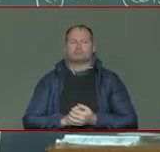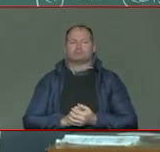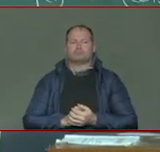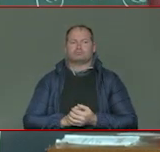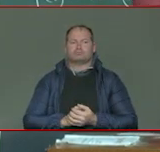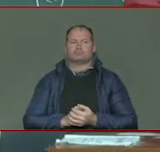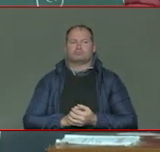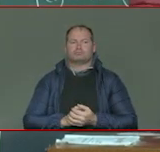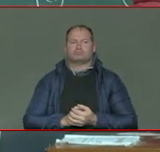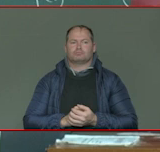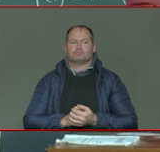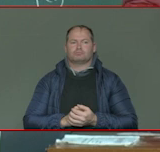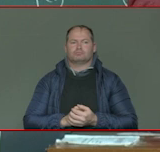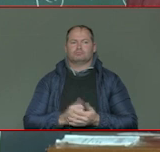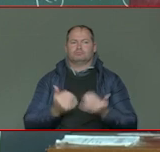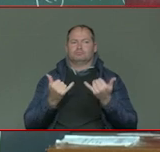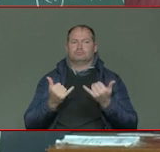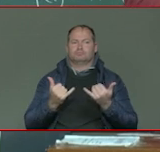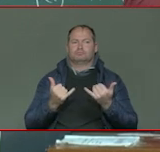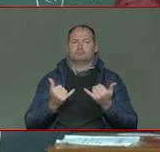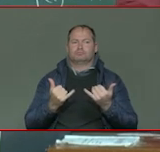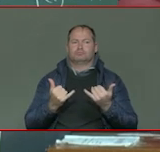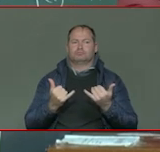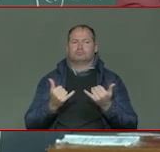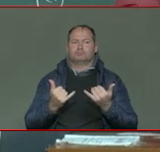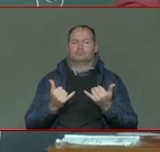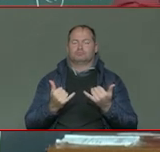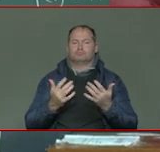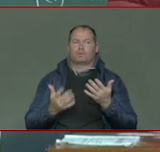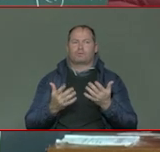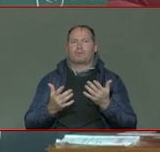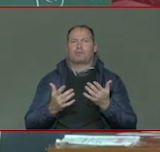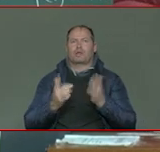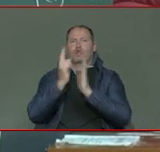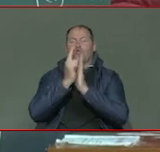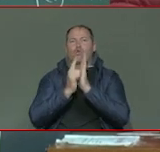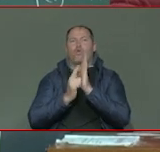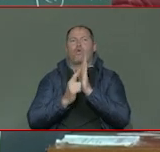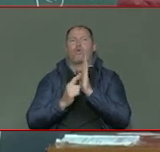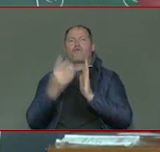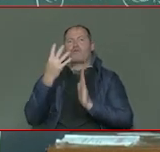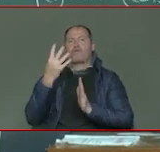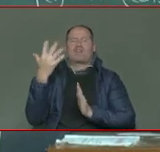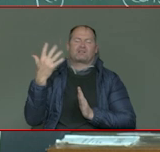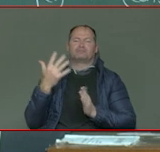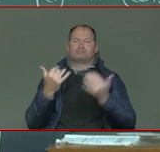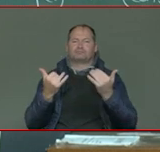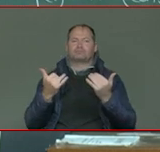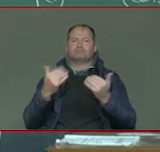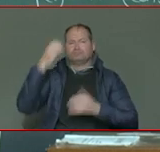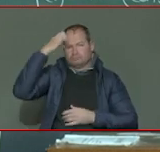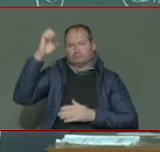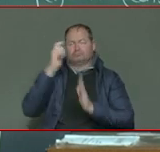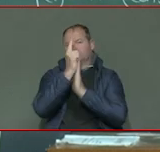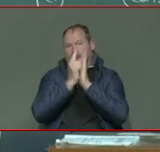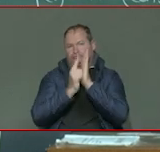you in the middle of the exponential law. I hit you like rule 4 or 5 here. Let's quickly go through exponential laws quickly. Right, the